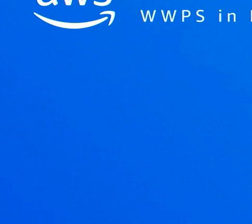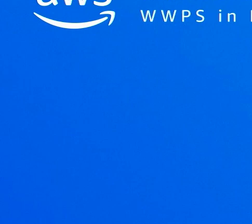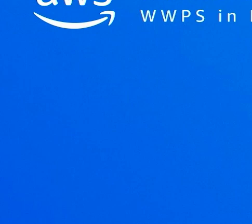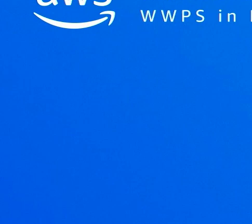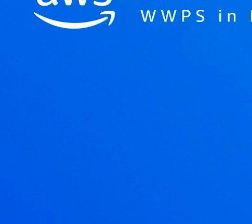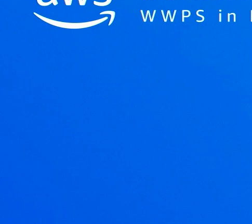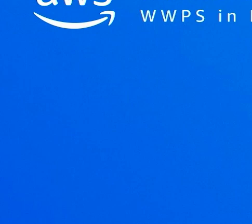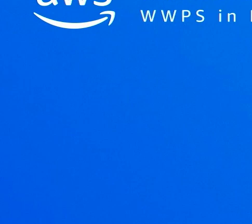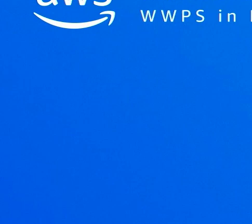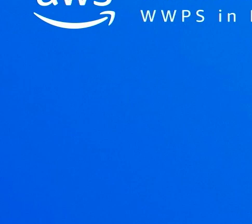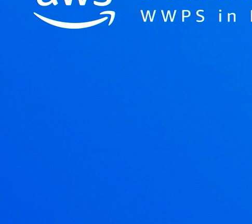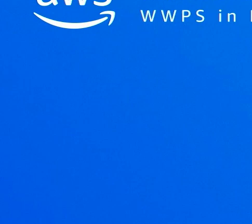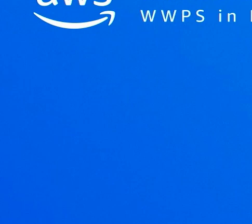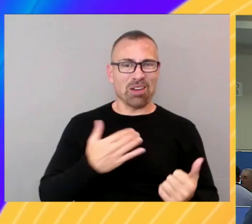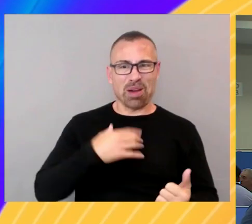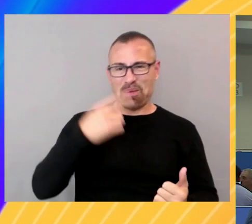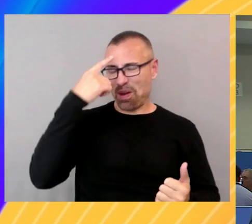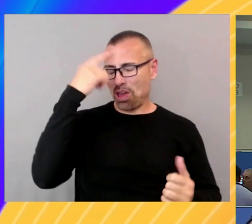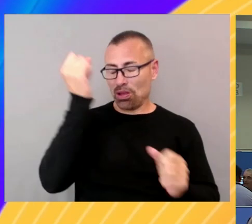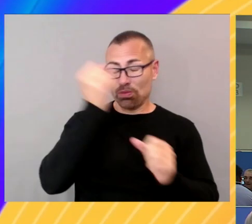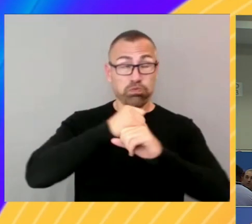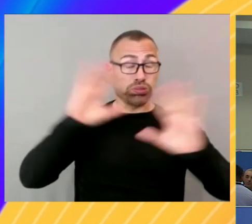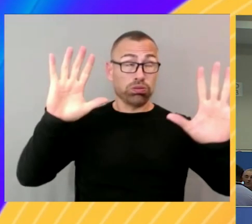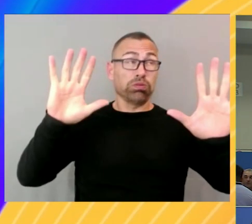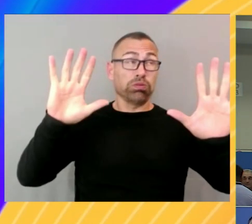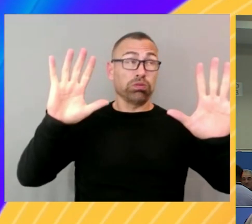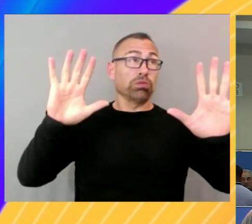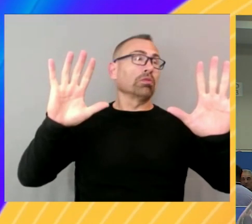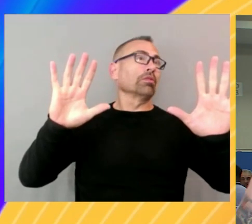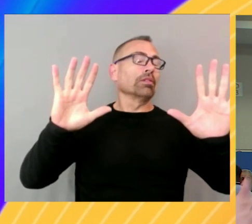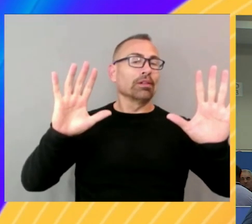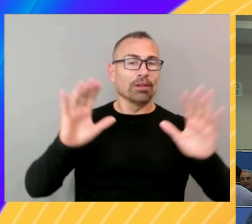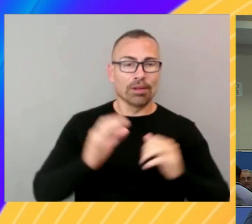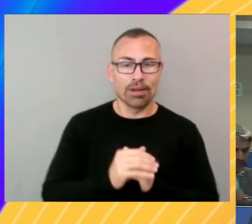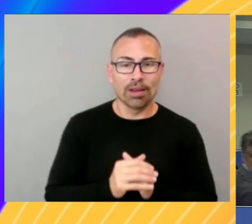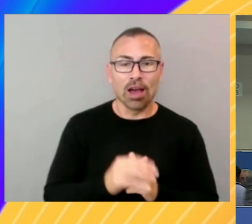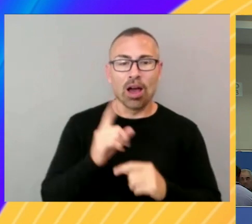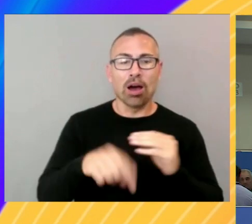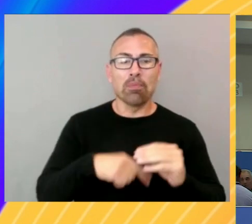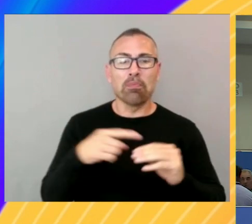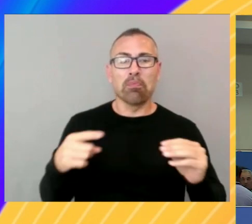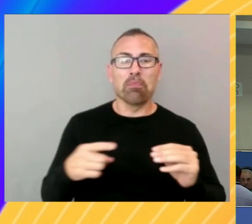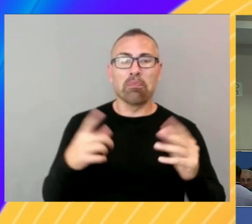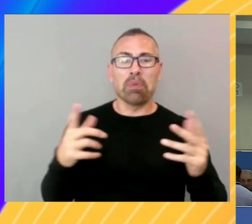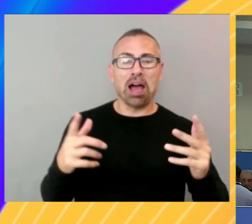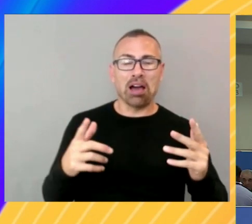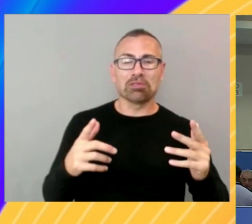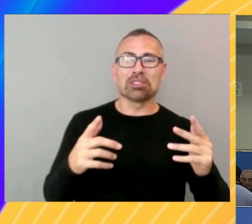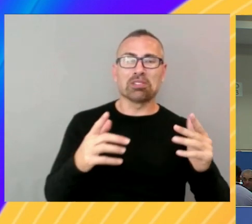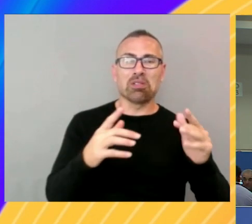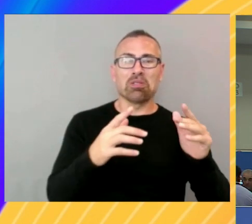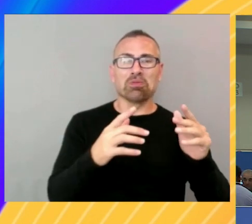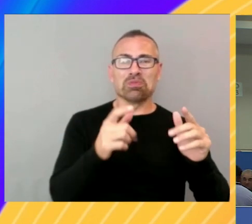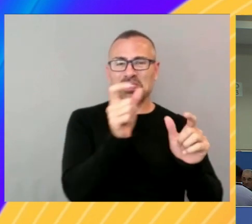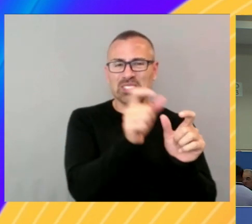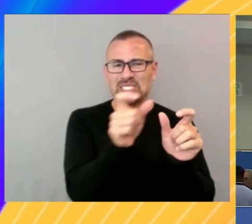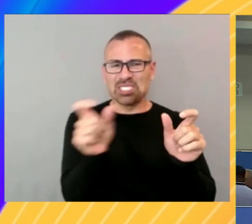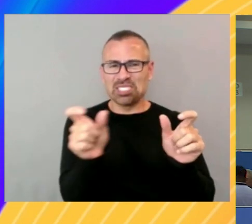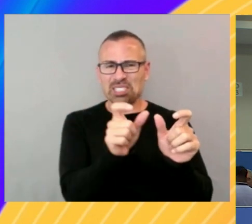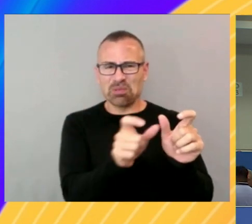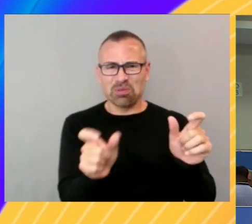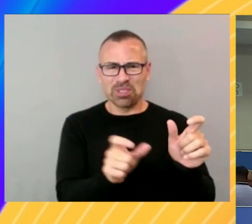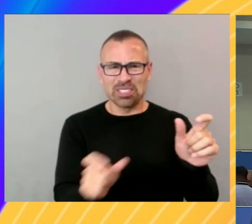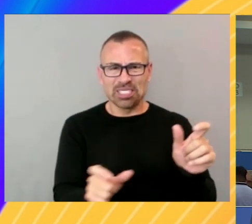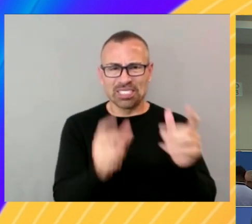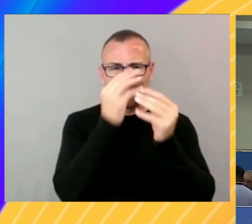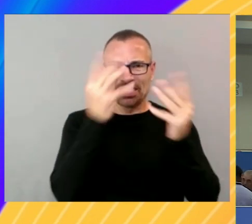away just with how much information I just learned about sequencing data and the human genome. Is there anything else you'd like to say to your fans,